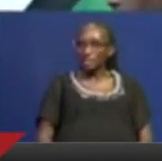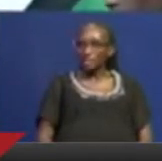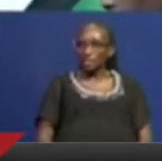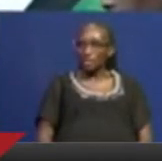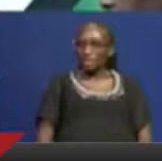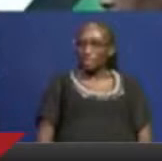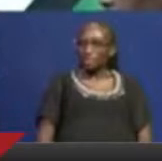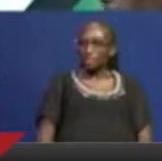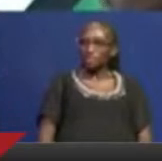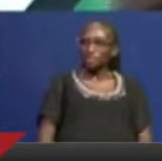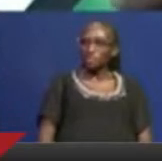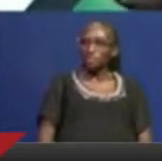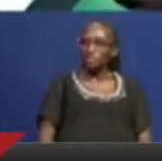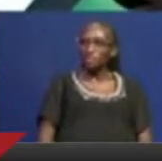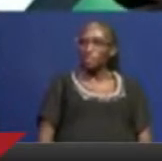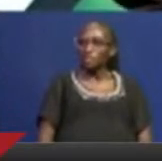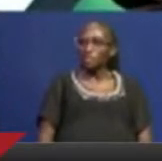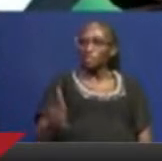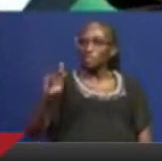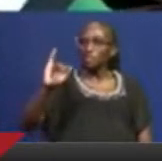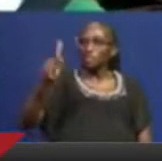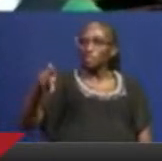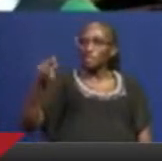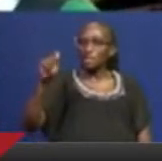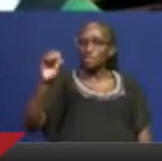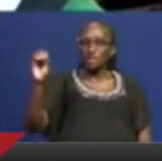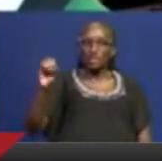Mgwen Lelmengit Joseph Kipto.